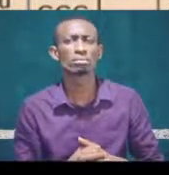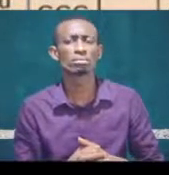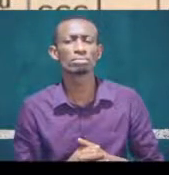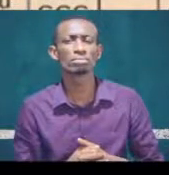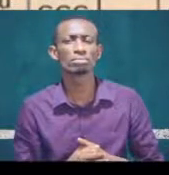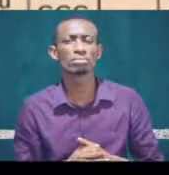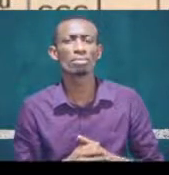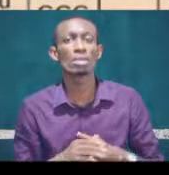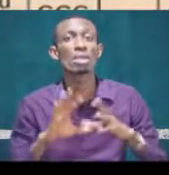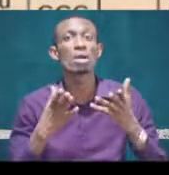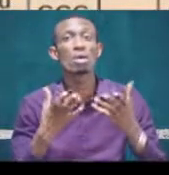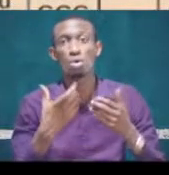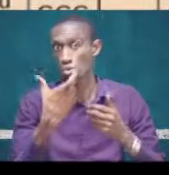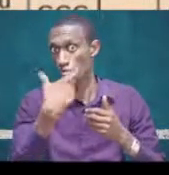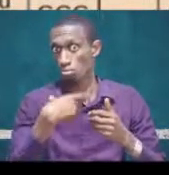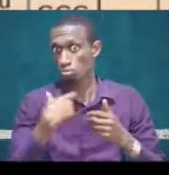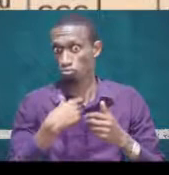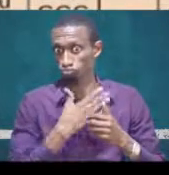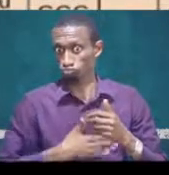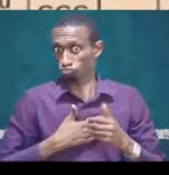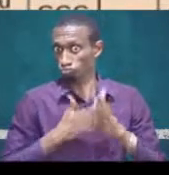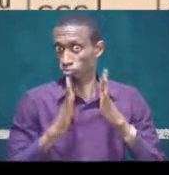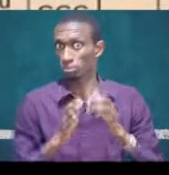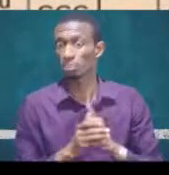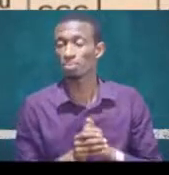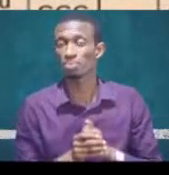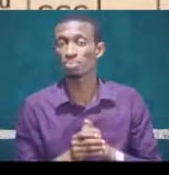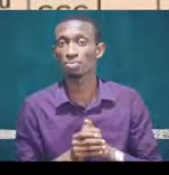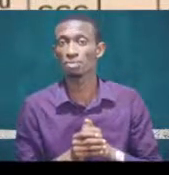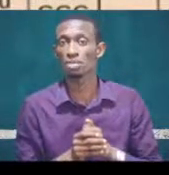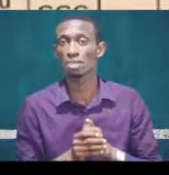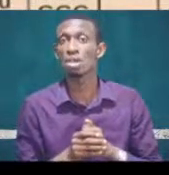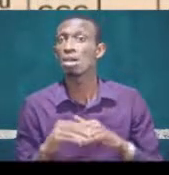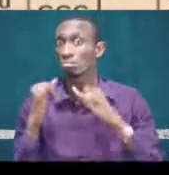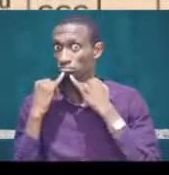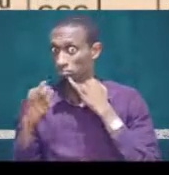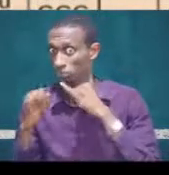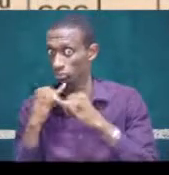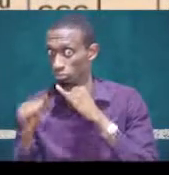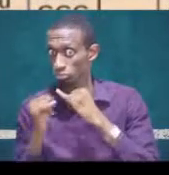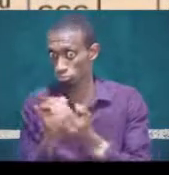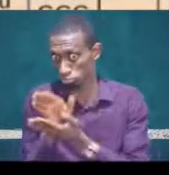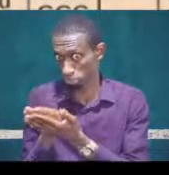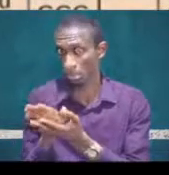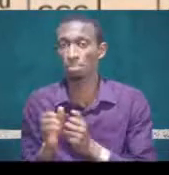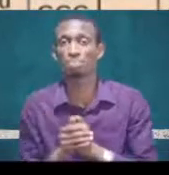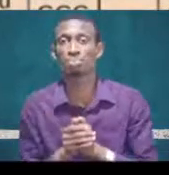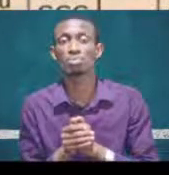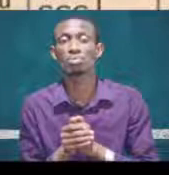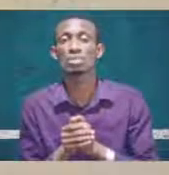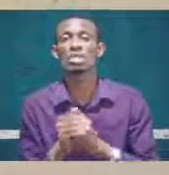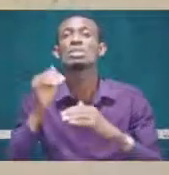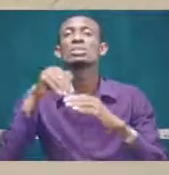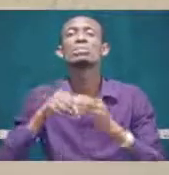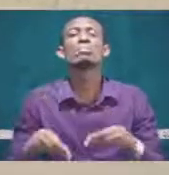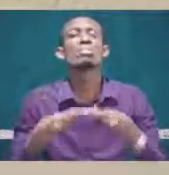How did these people, our great scientists, find out that actually the information we have as store to be able to give us the proteins